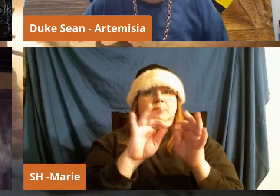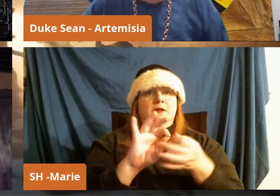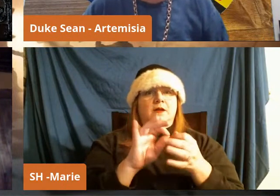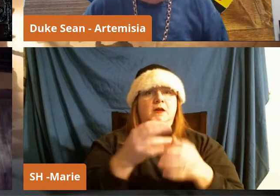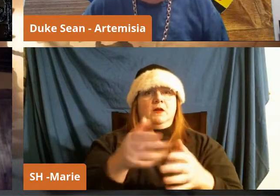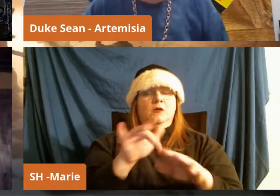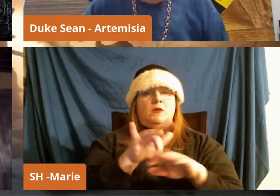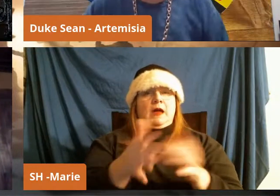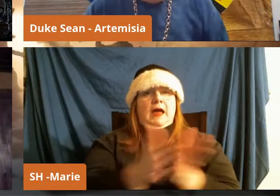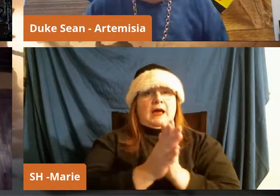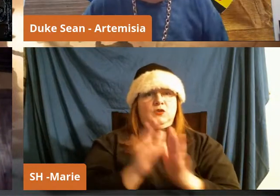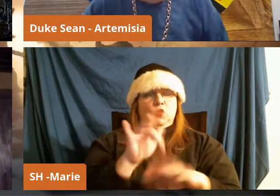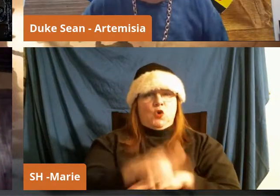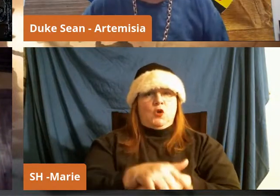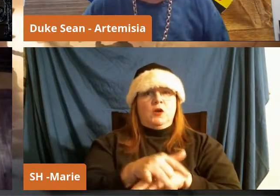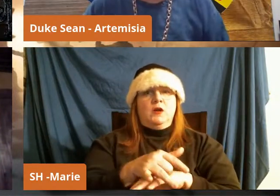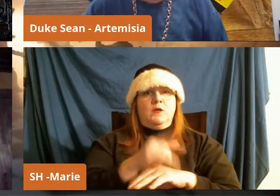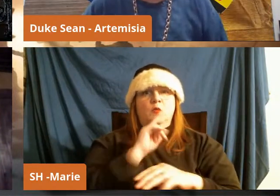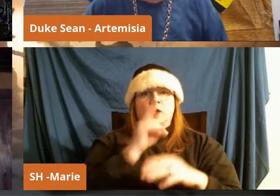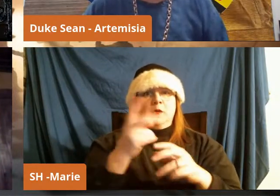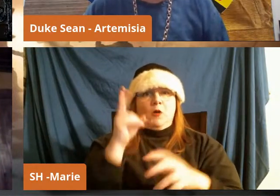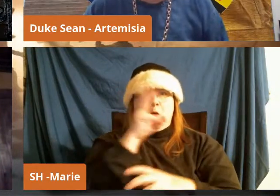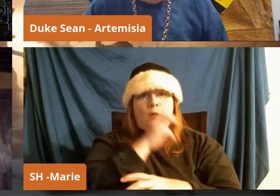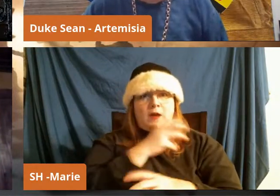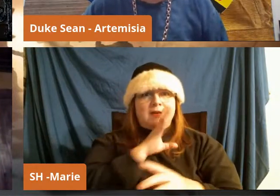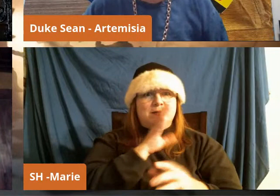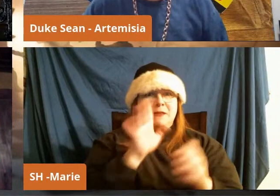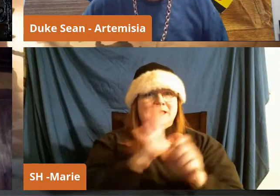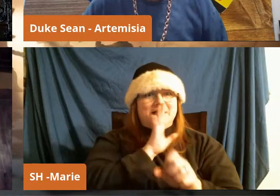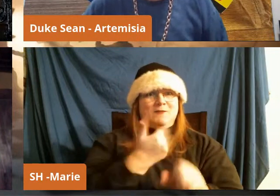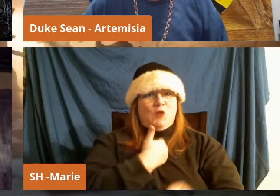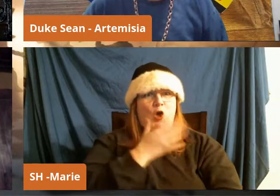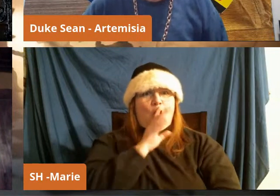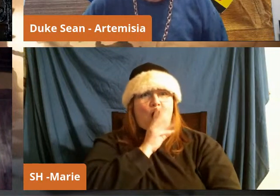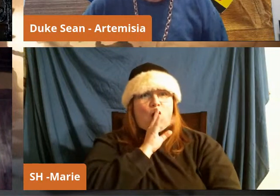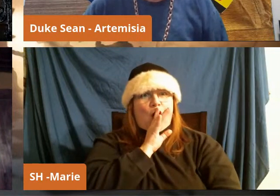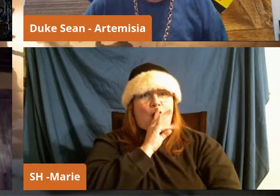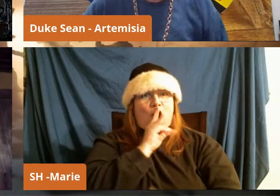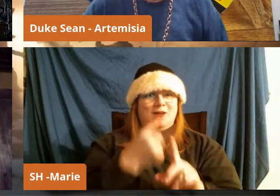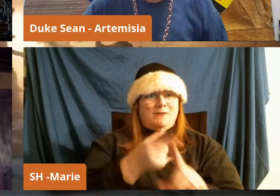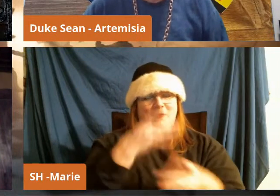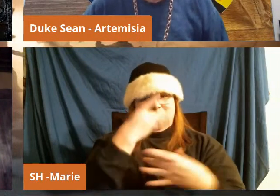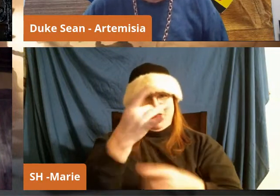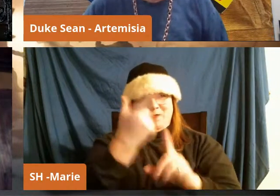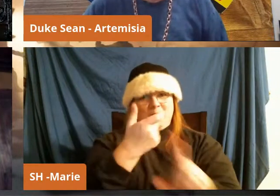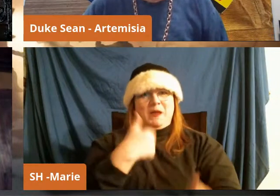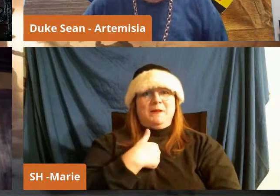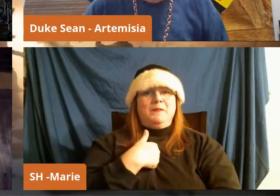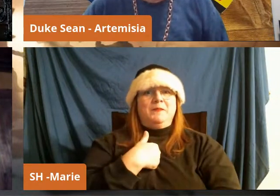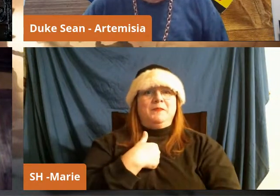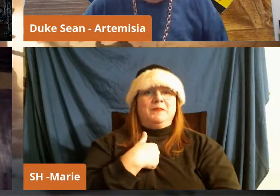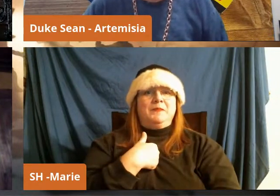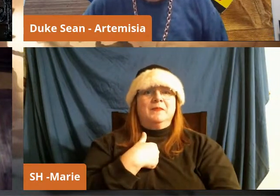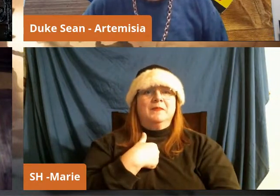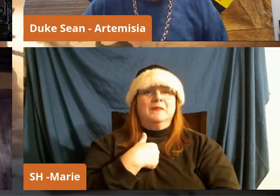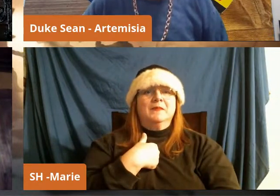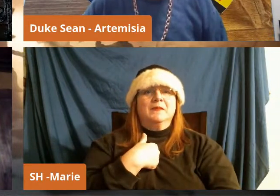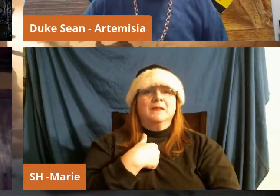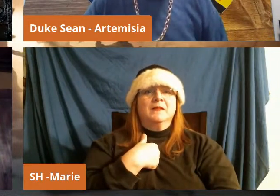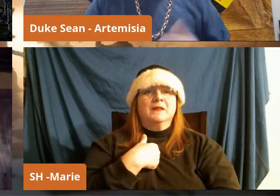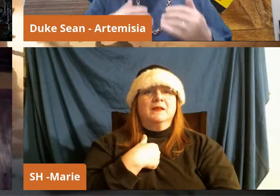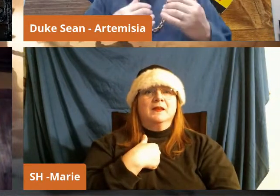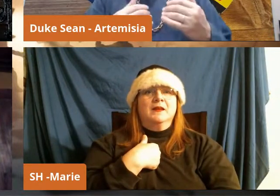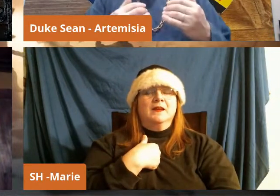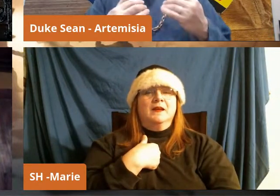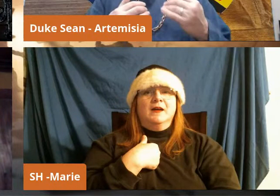requested earlier. It's been really weird watching myself talk, but that's been interesting for me. And now